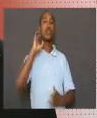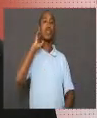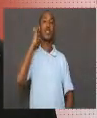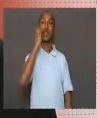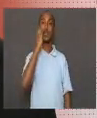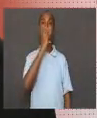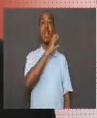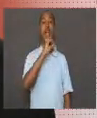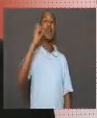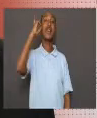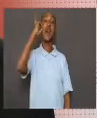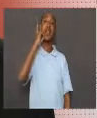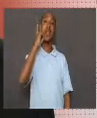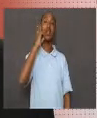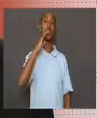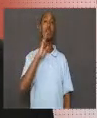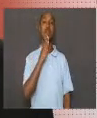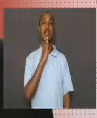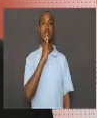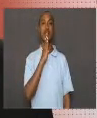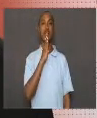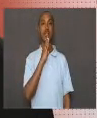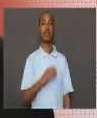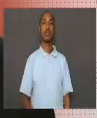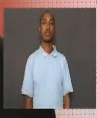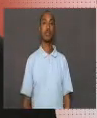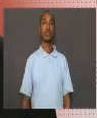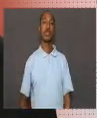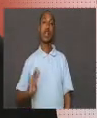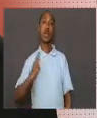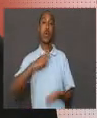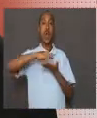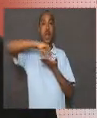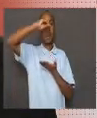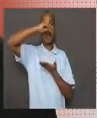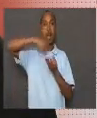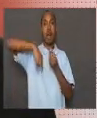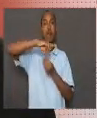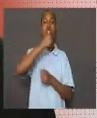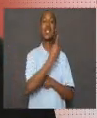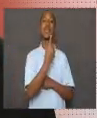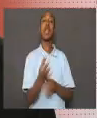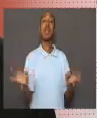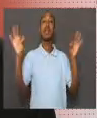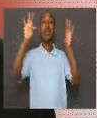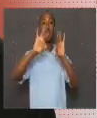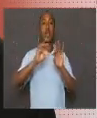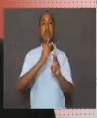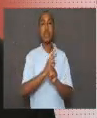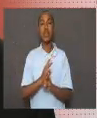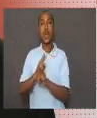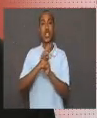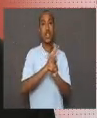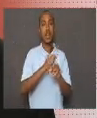concentrated and dilute bases. We learned about some important